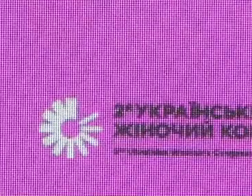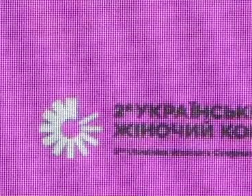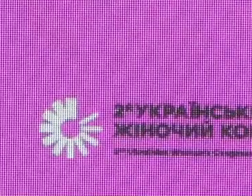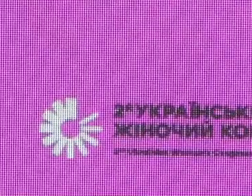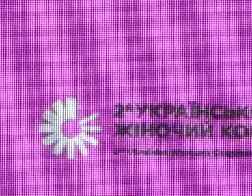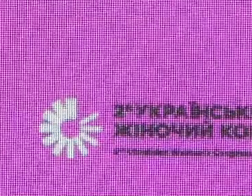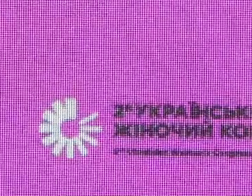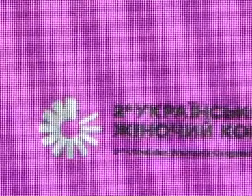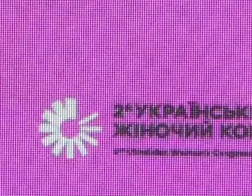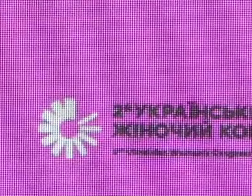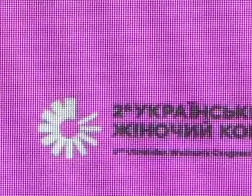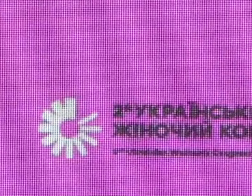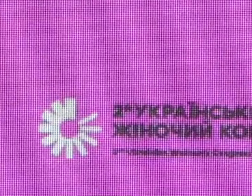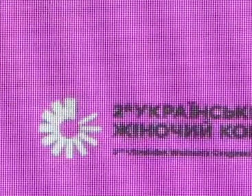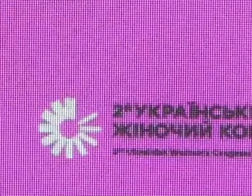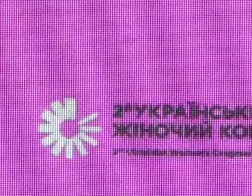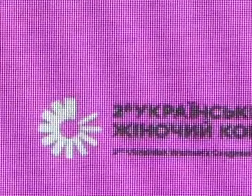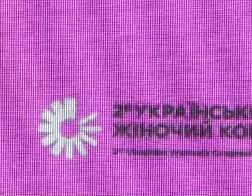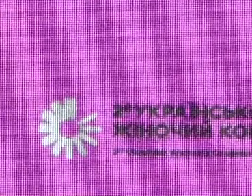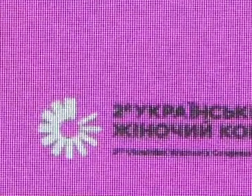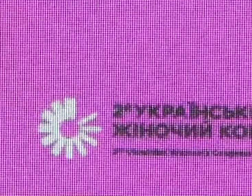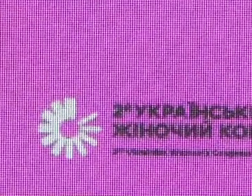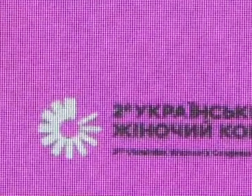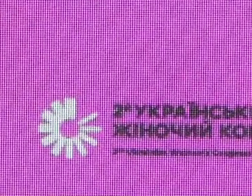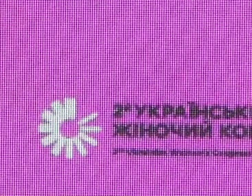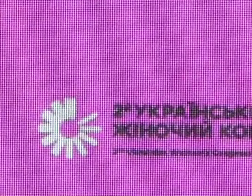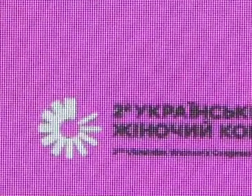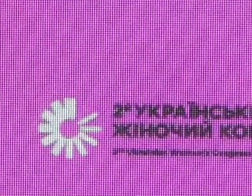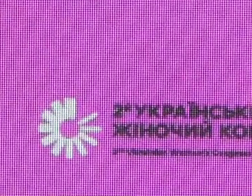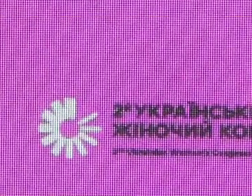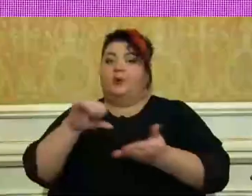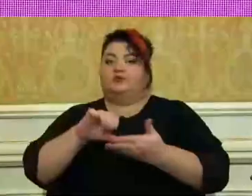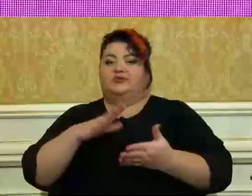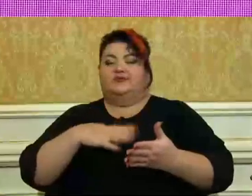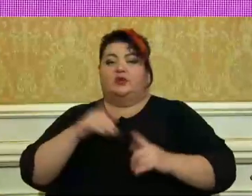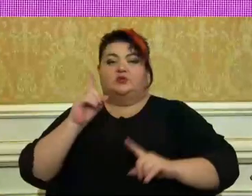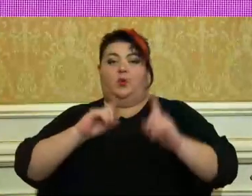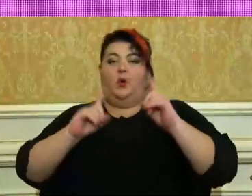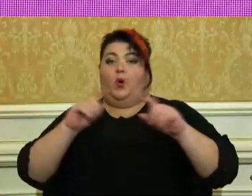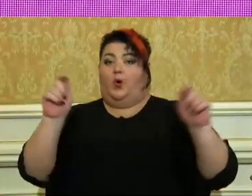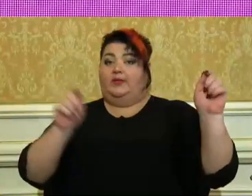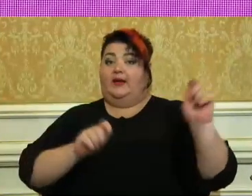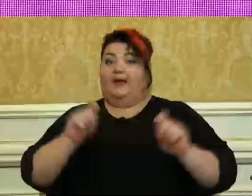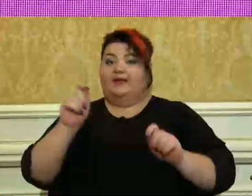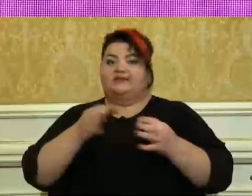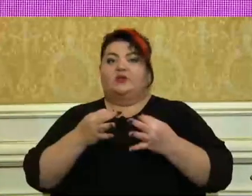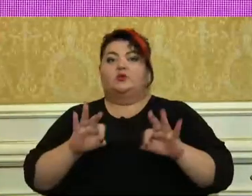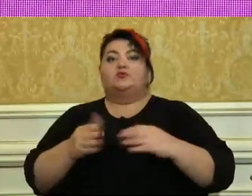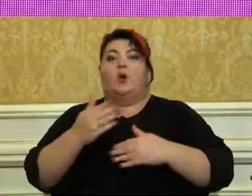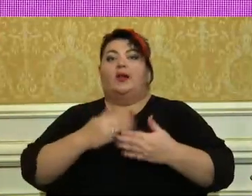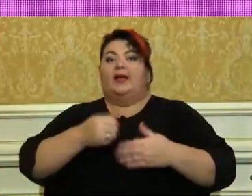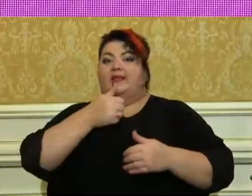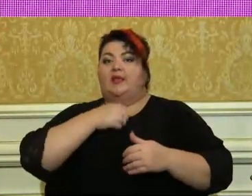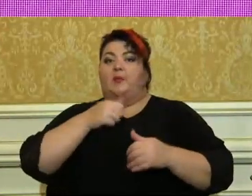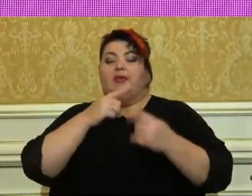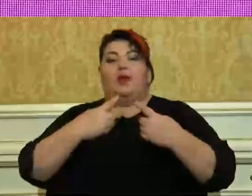And today we are responsible, and we responsibly welcome everybody who is going to participate in our Congress. And let me,